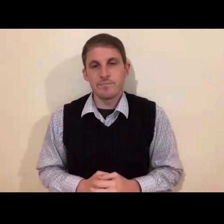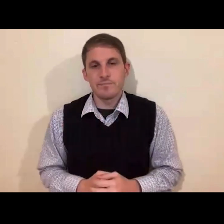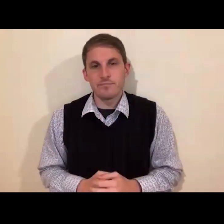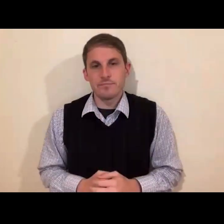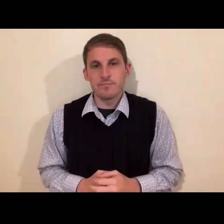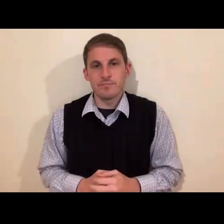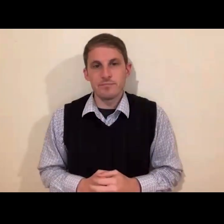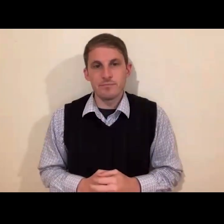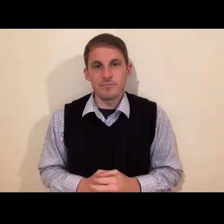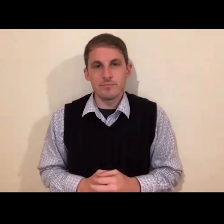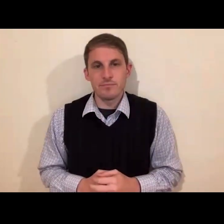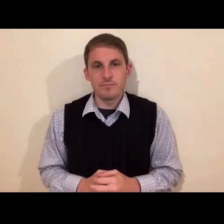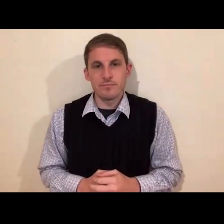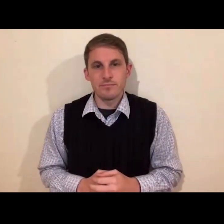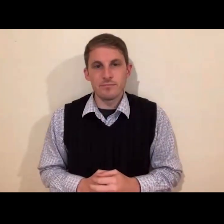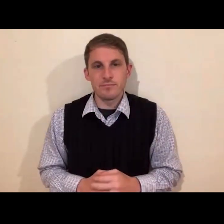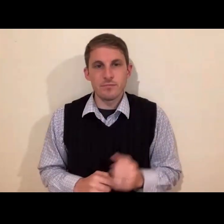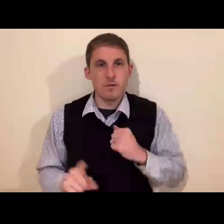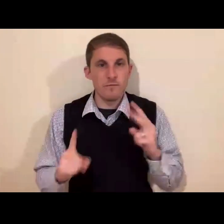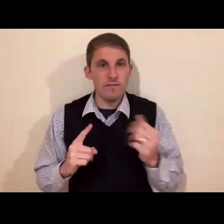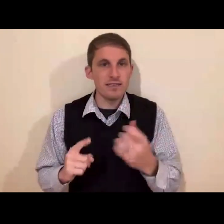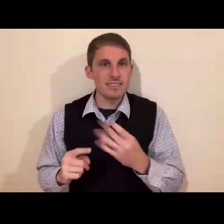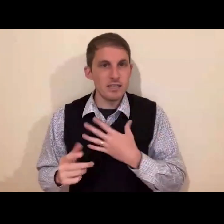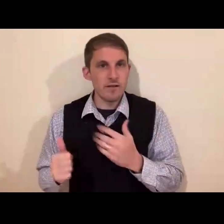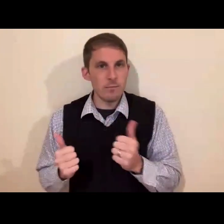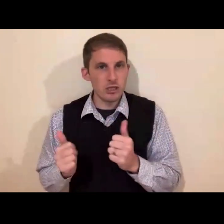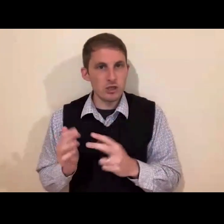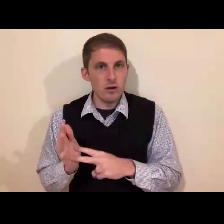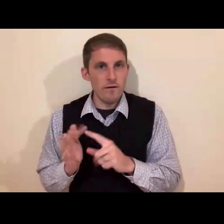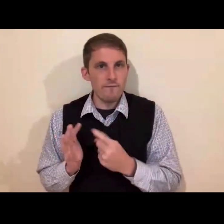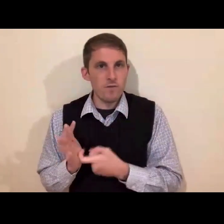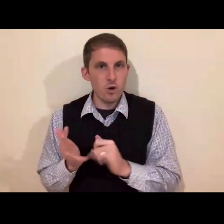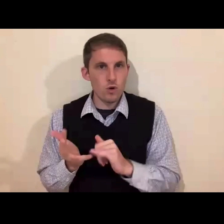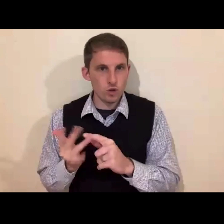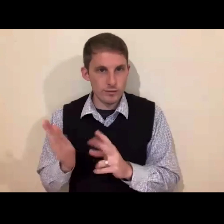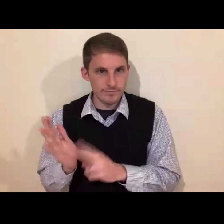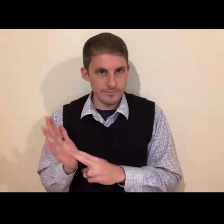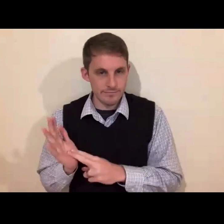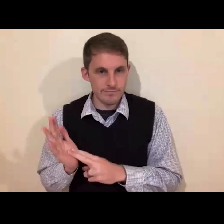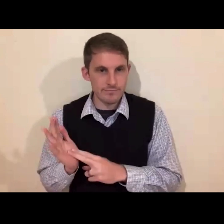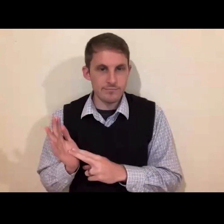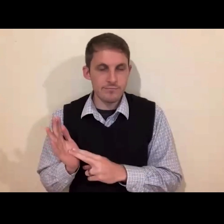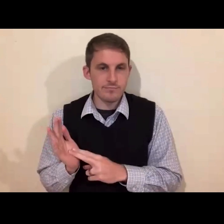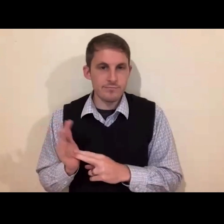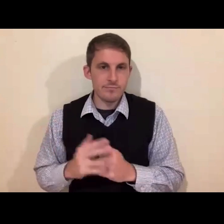of it really is that there's the self-completion version. Now this is